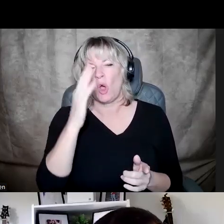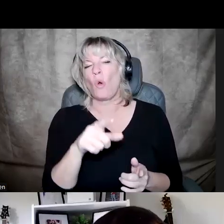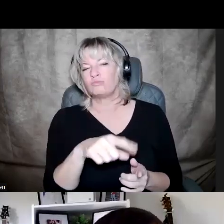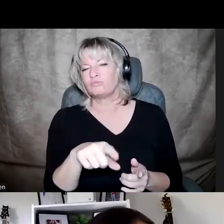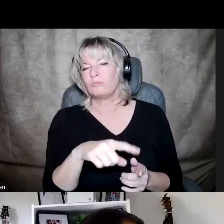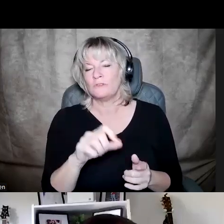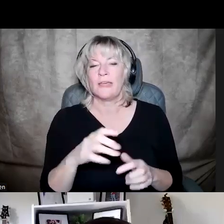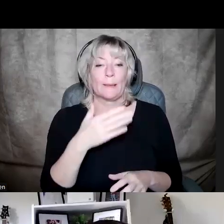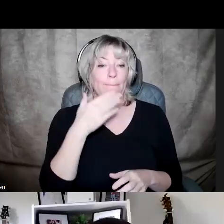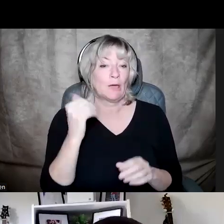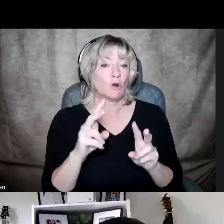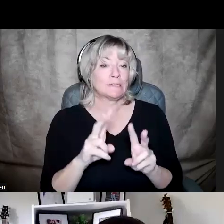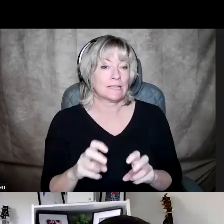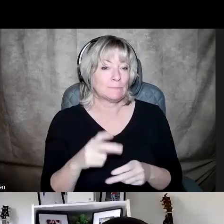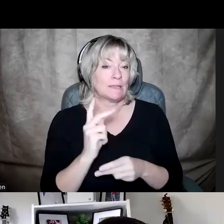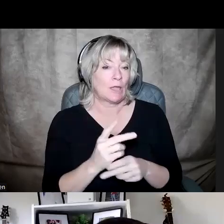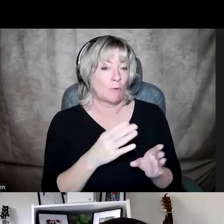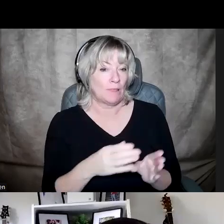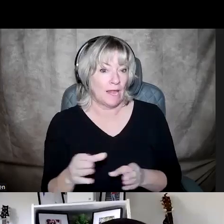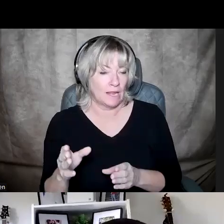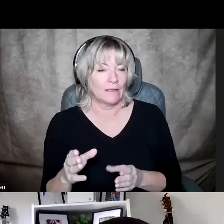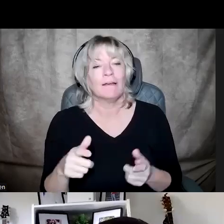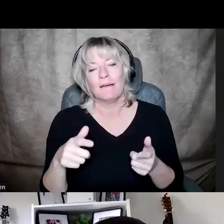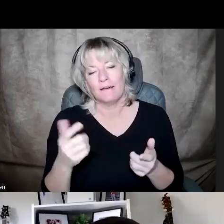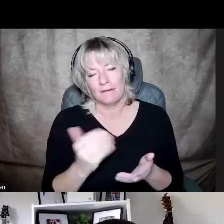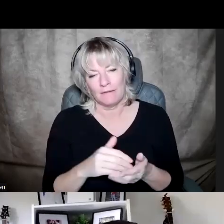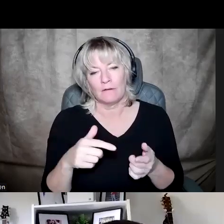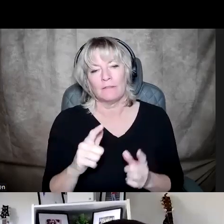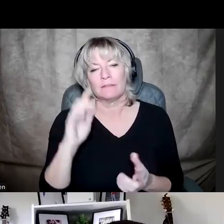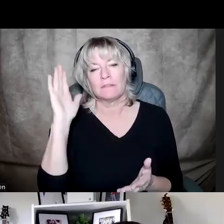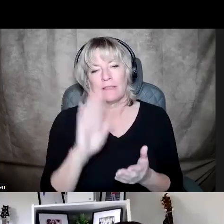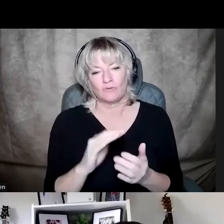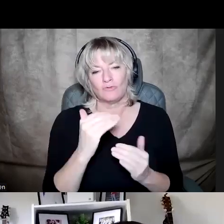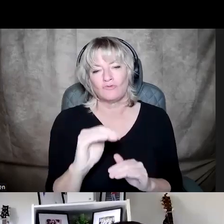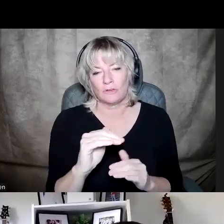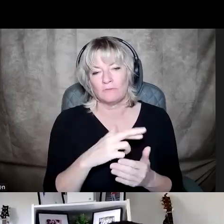planning, which again, all of the above enables less restrictive care outcomes. Next slide.